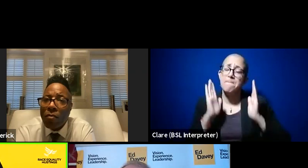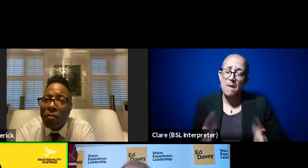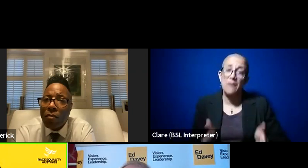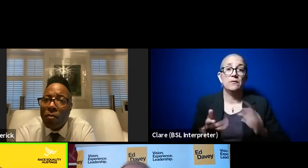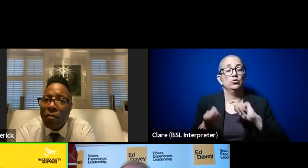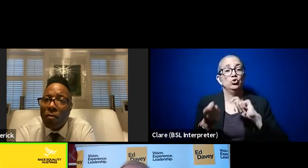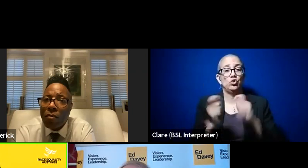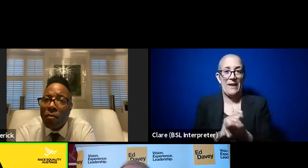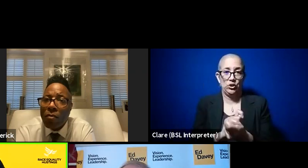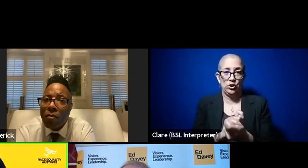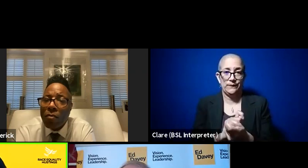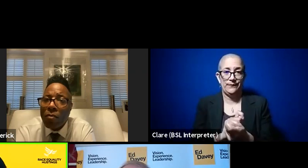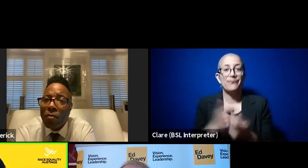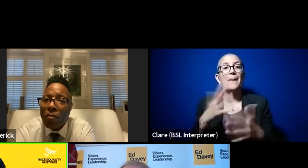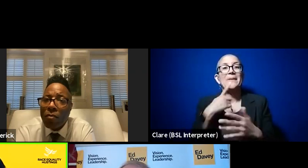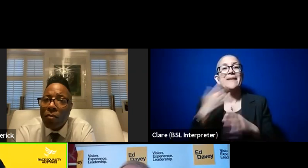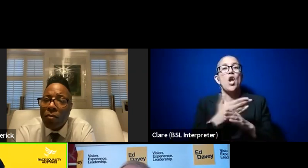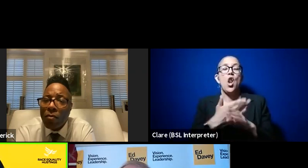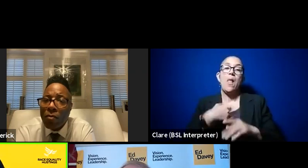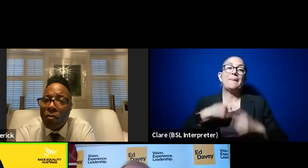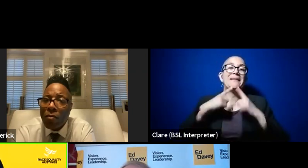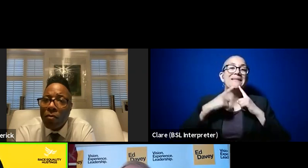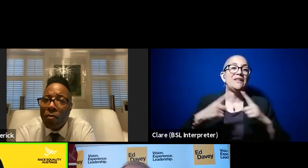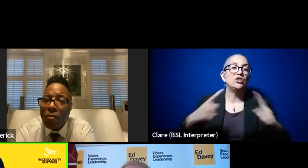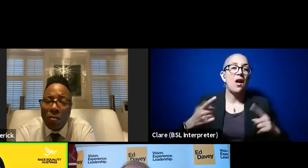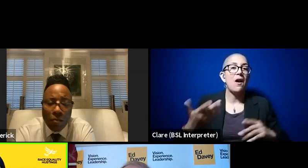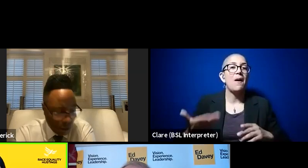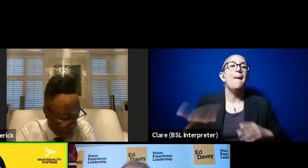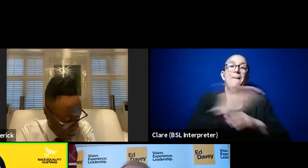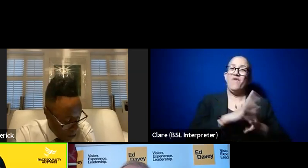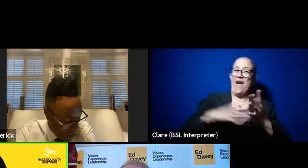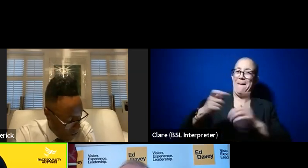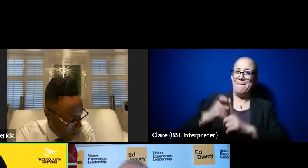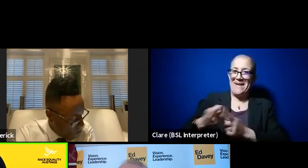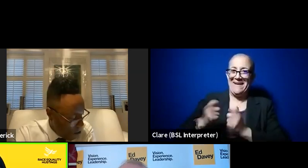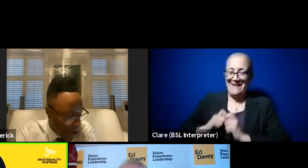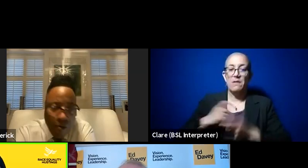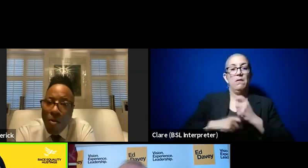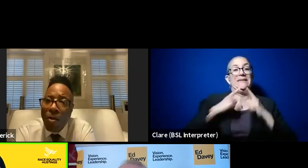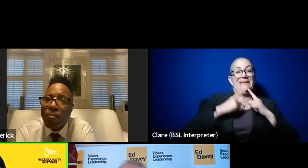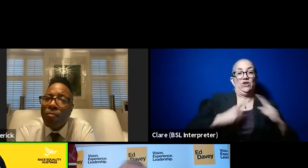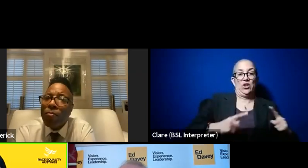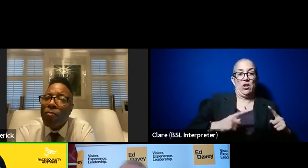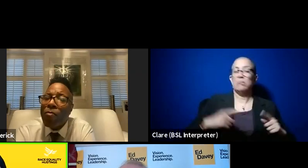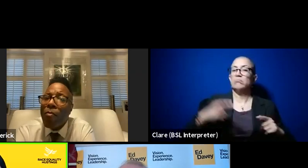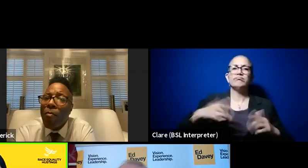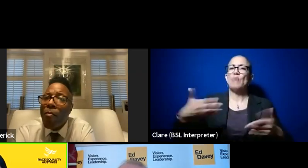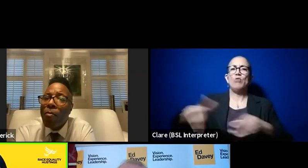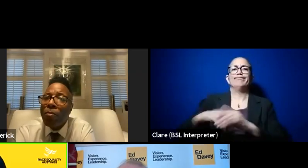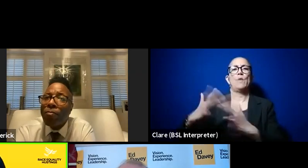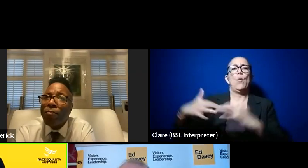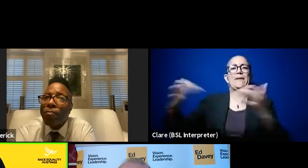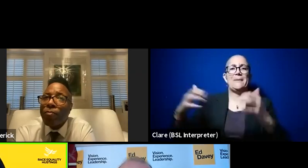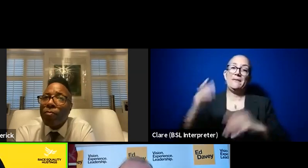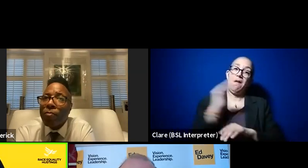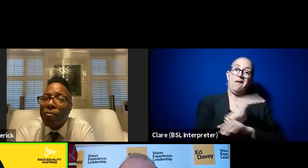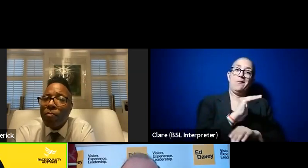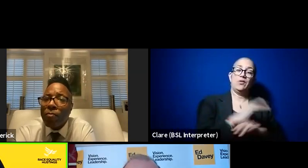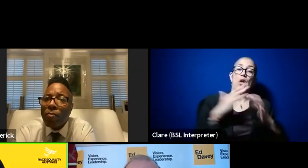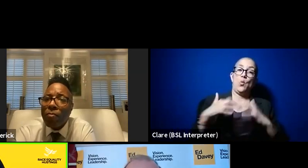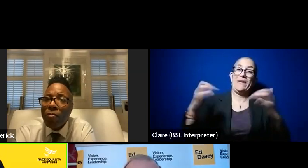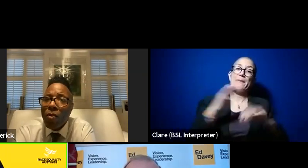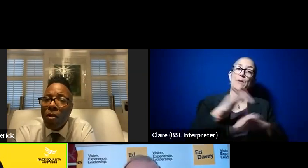I mentioned earlier, I was a teacher before I was an MP. And that was outside of Westminster for over 10 years.